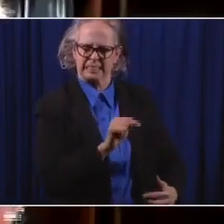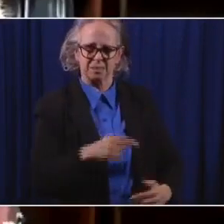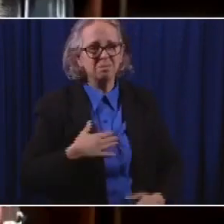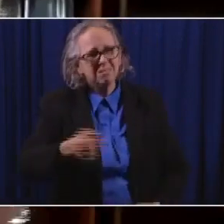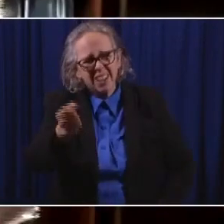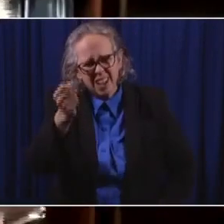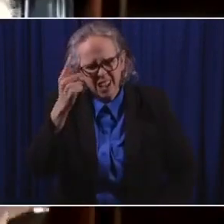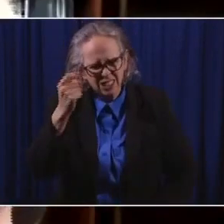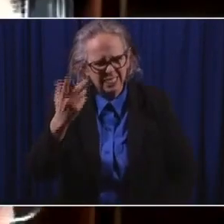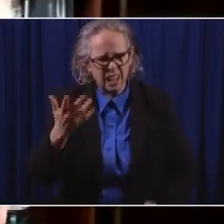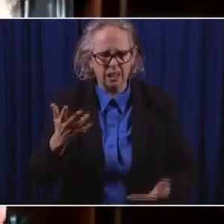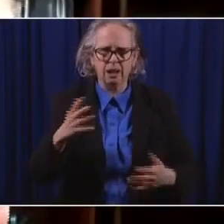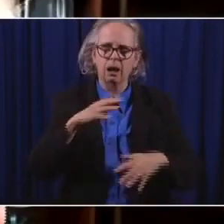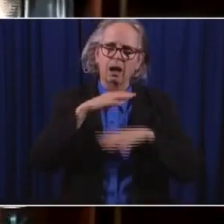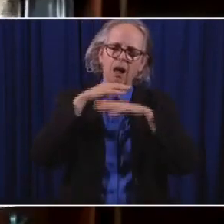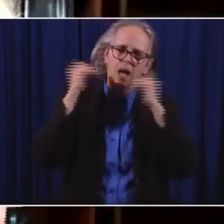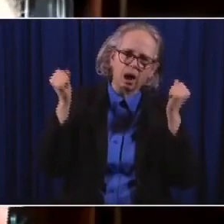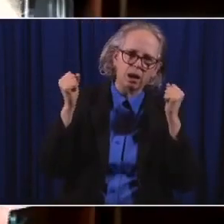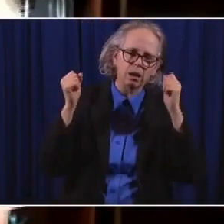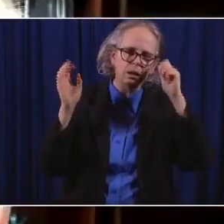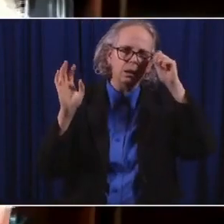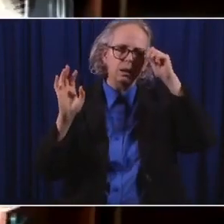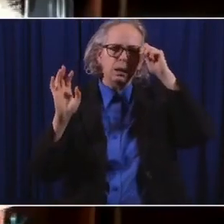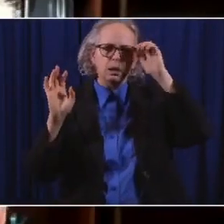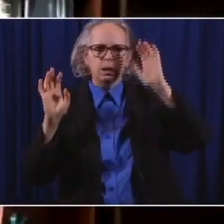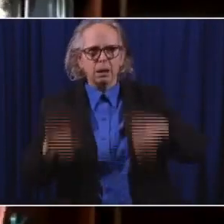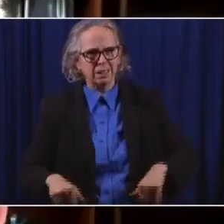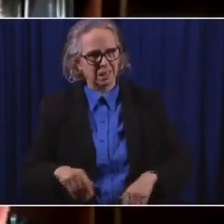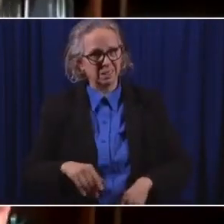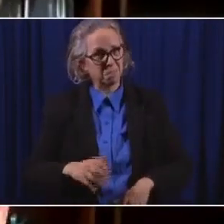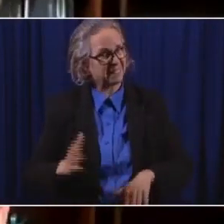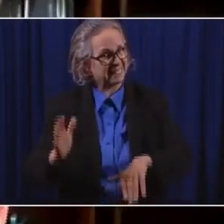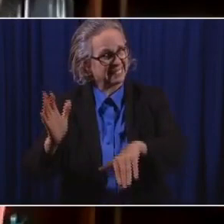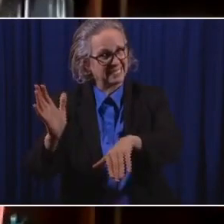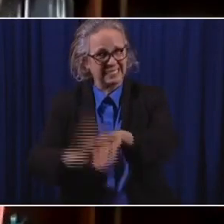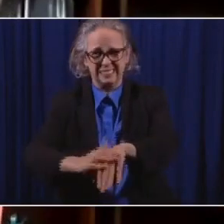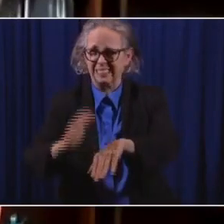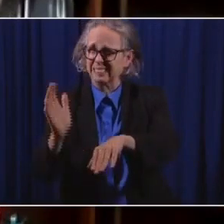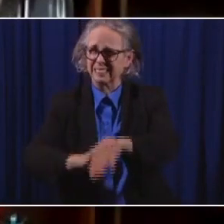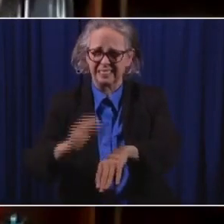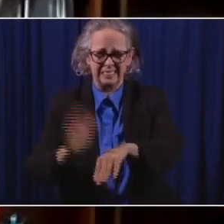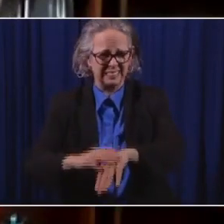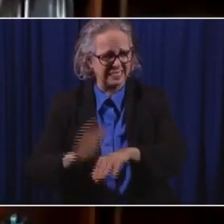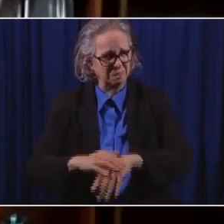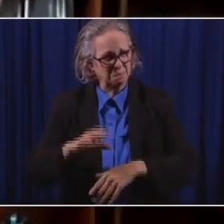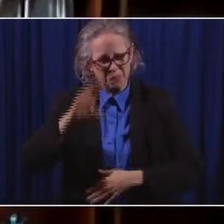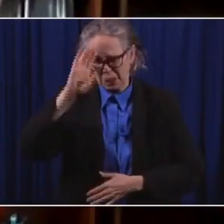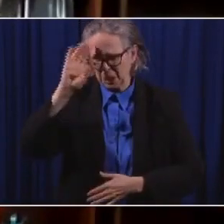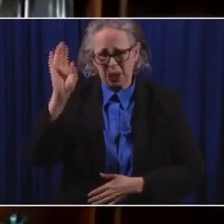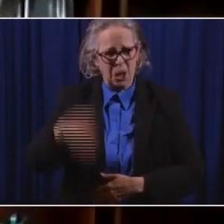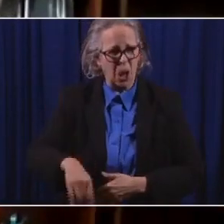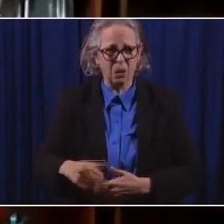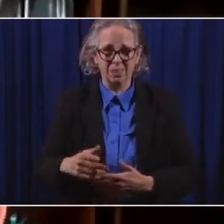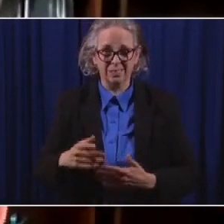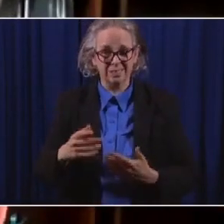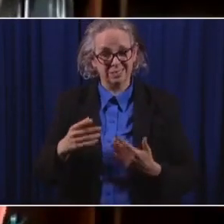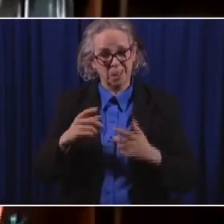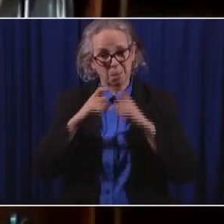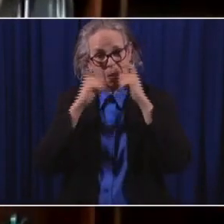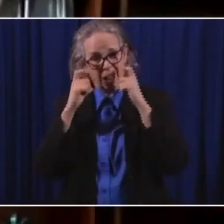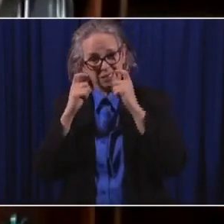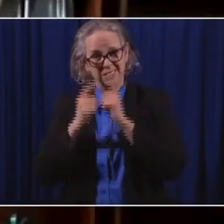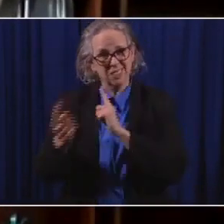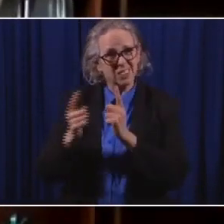it works, and I think we're starting to see people expanding their bubble. You need to ensure